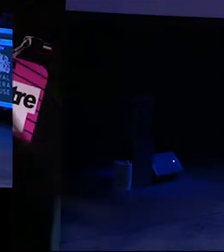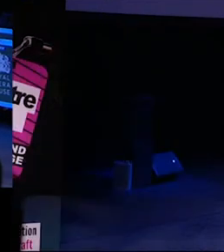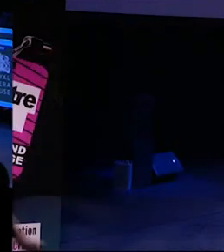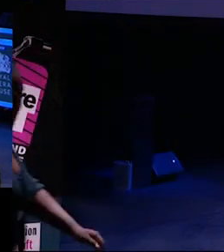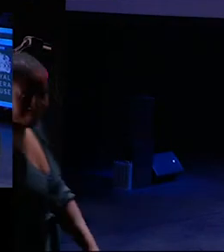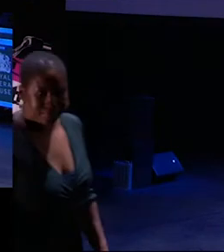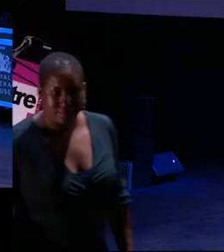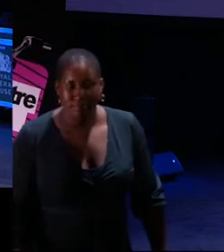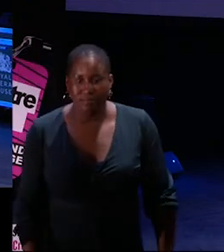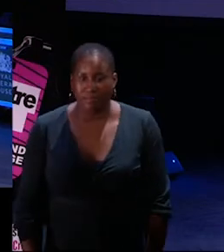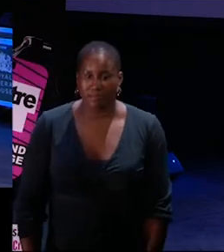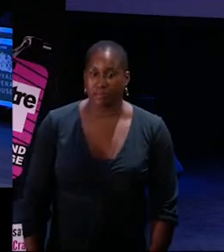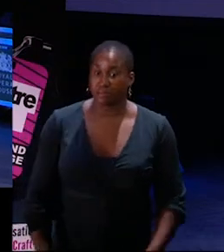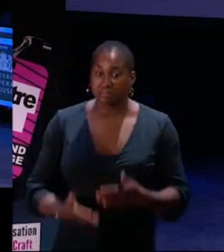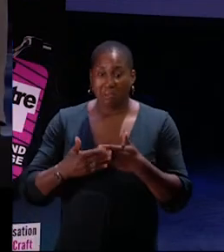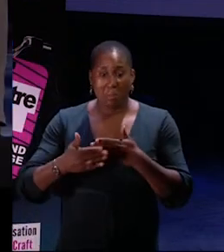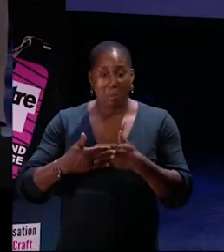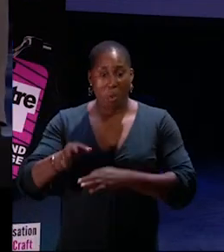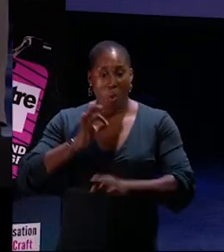anyone else have any questions?